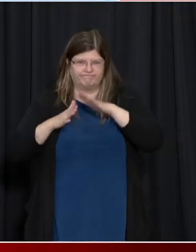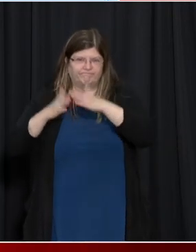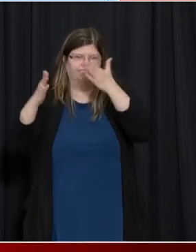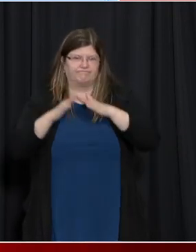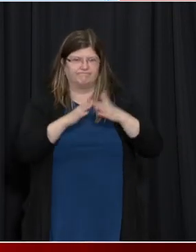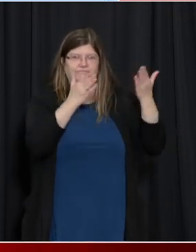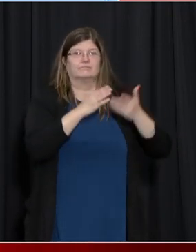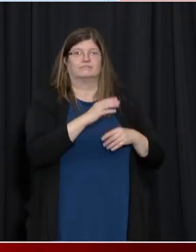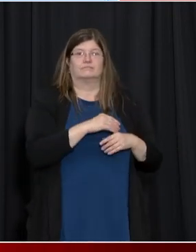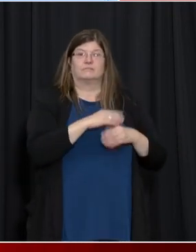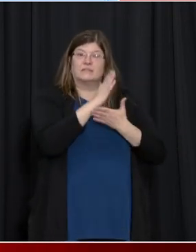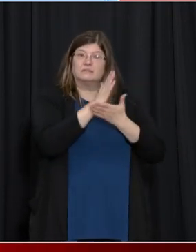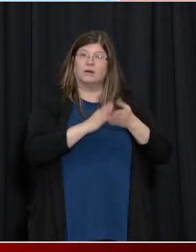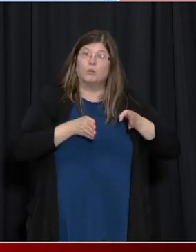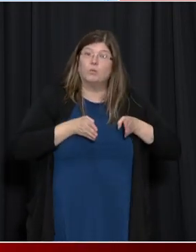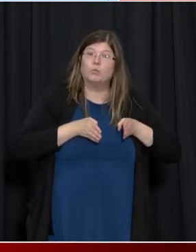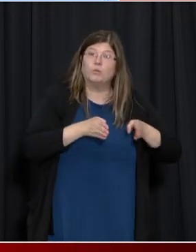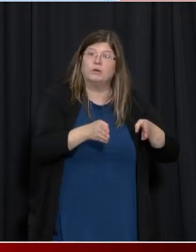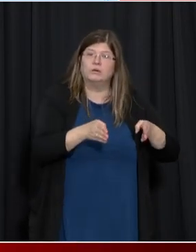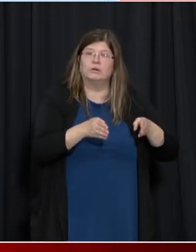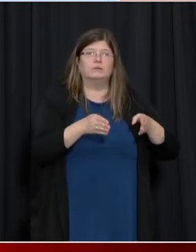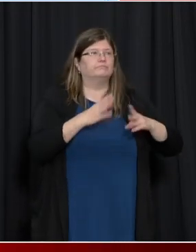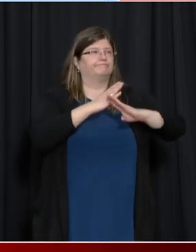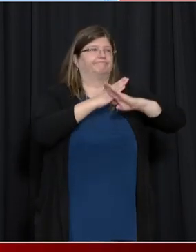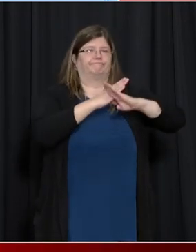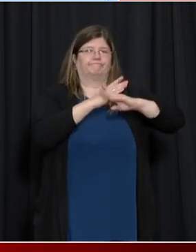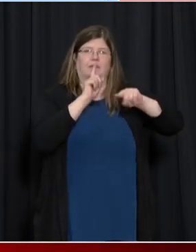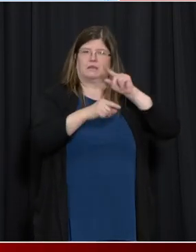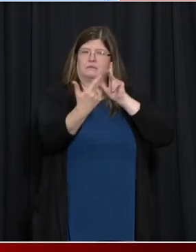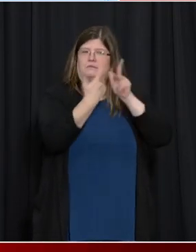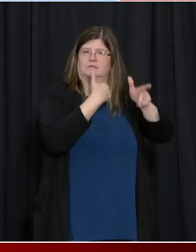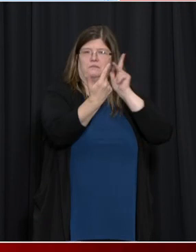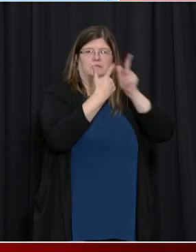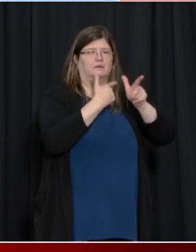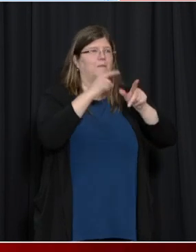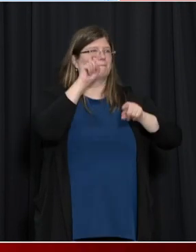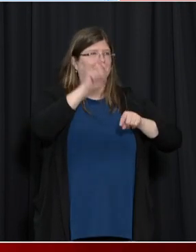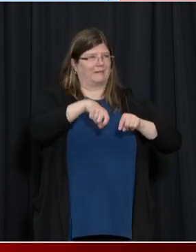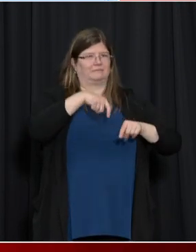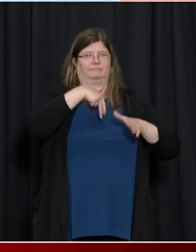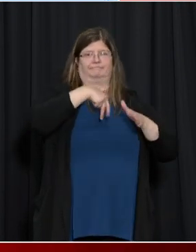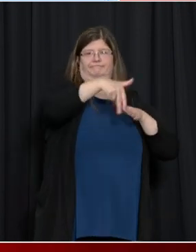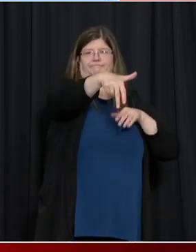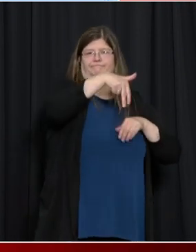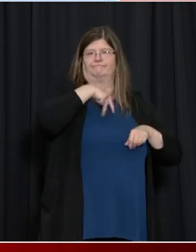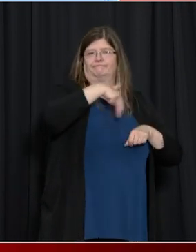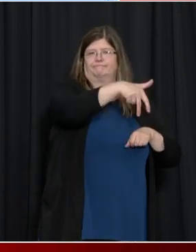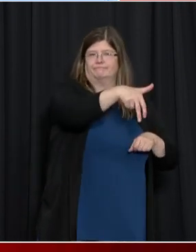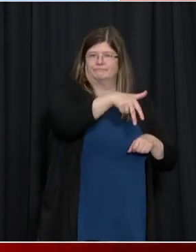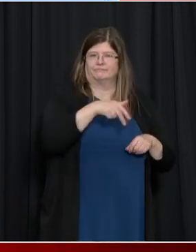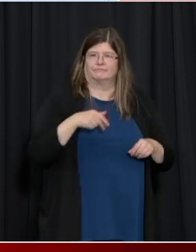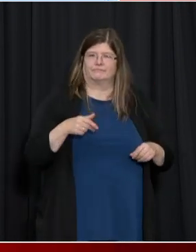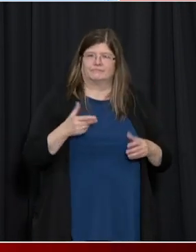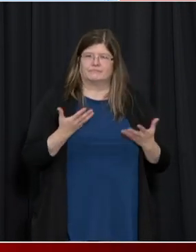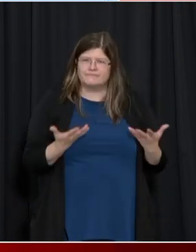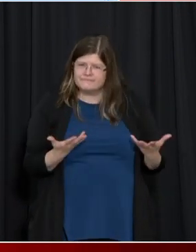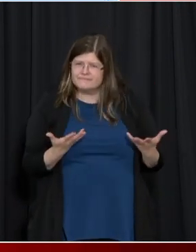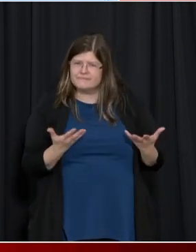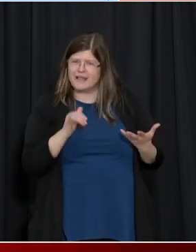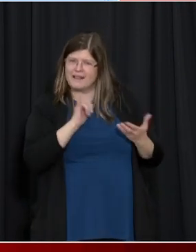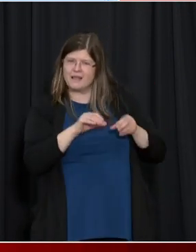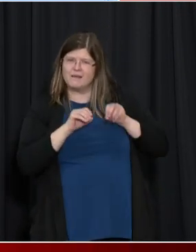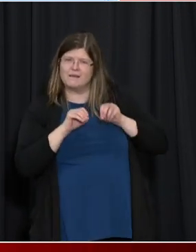to foot traffic and pedestrians as opposed to having automobiles. And so that's an example of creating some